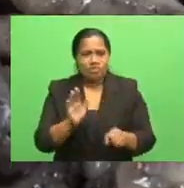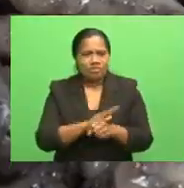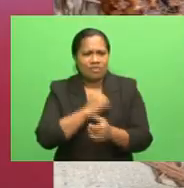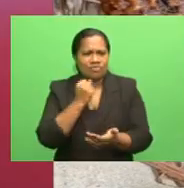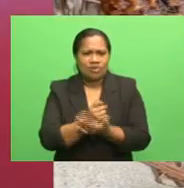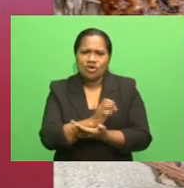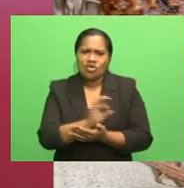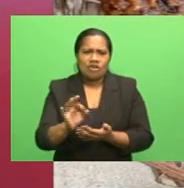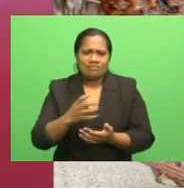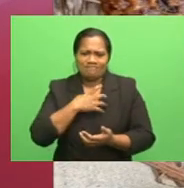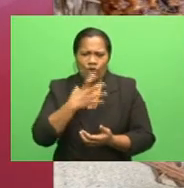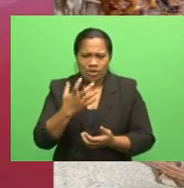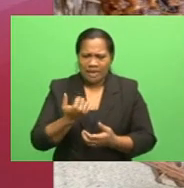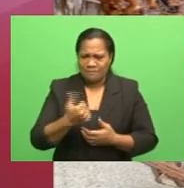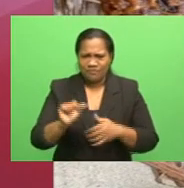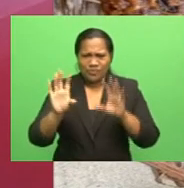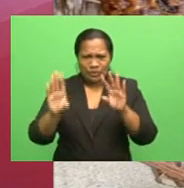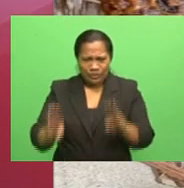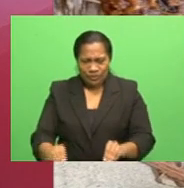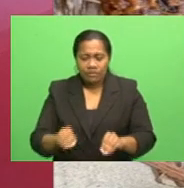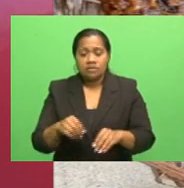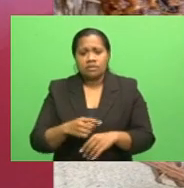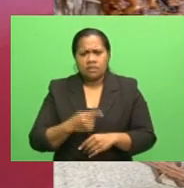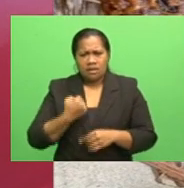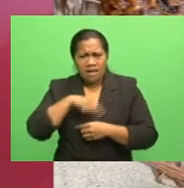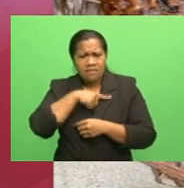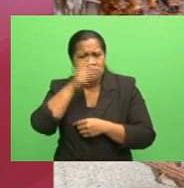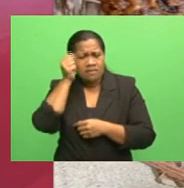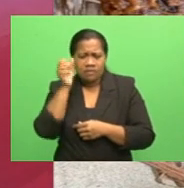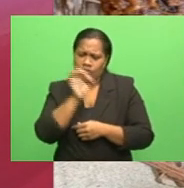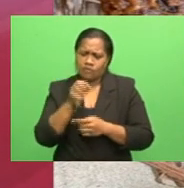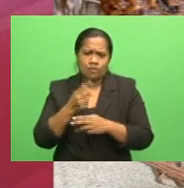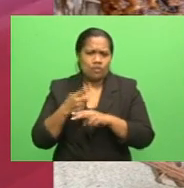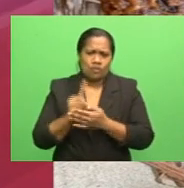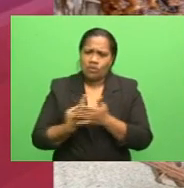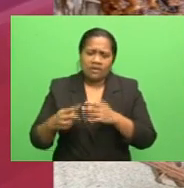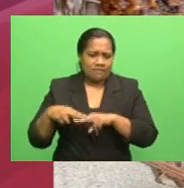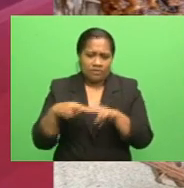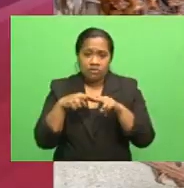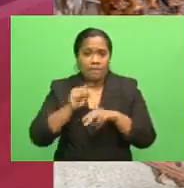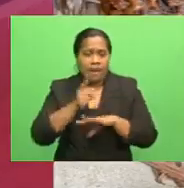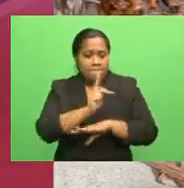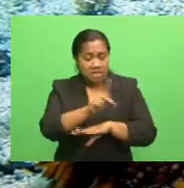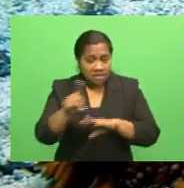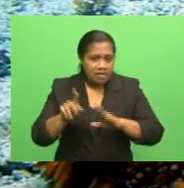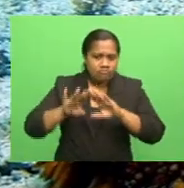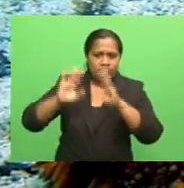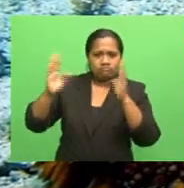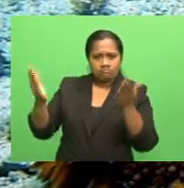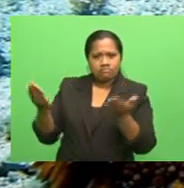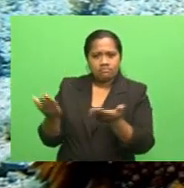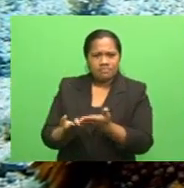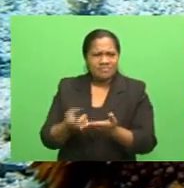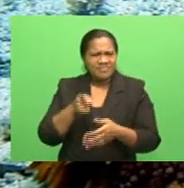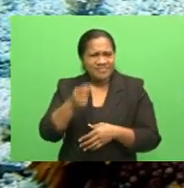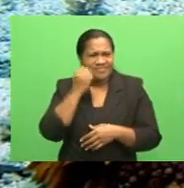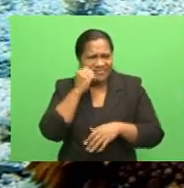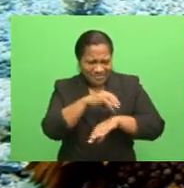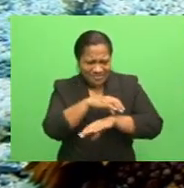overexploited. As you know, not only in Fiji, but in the Pacific and worldwide, beach demer is